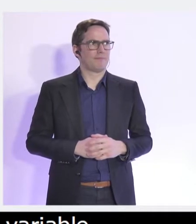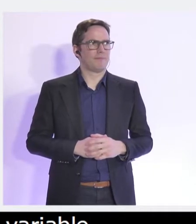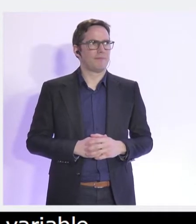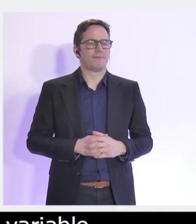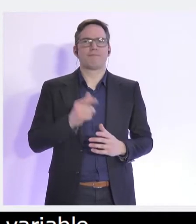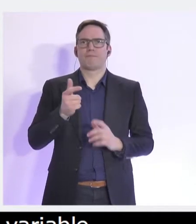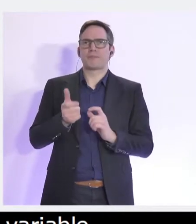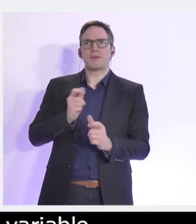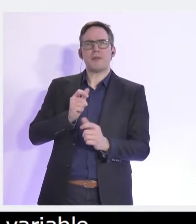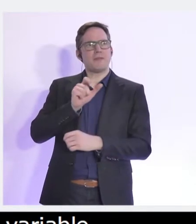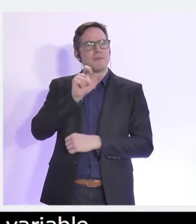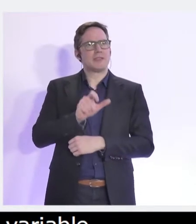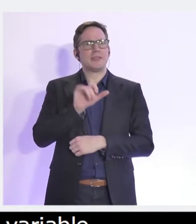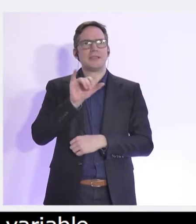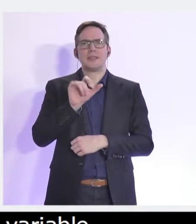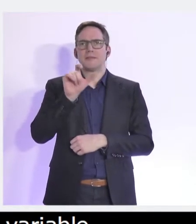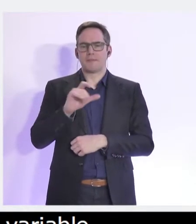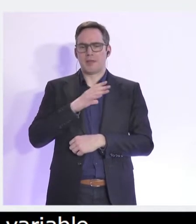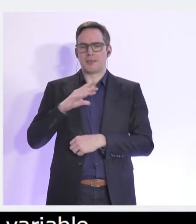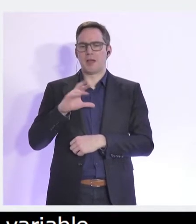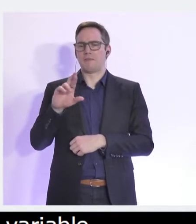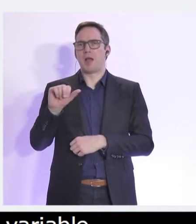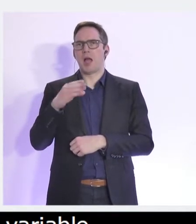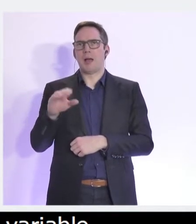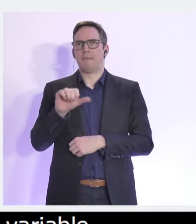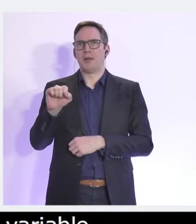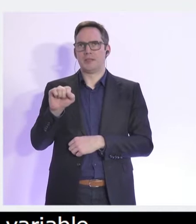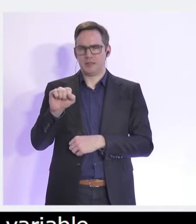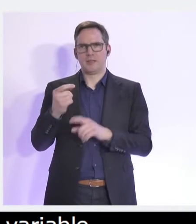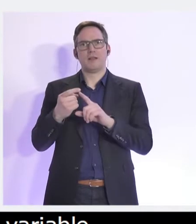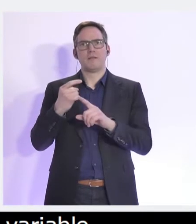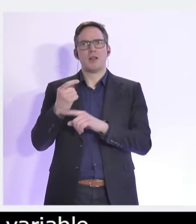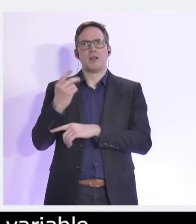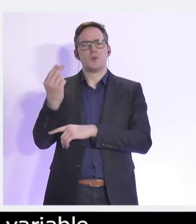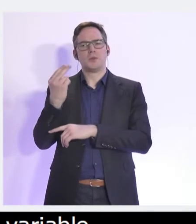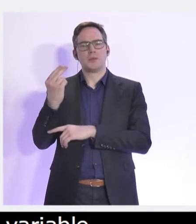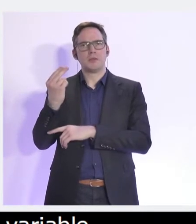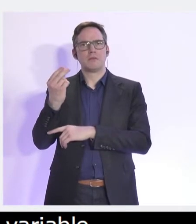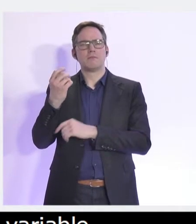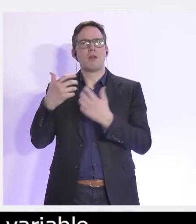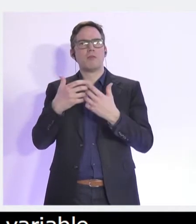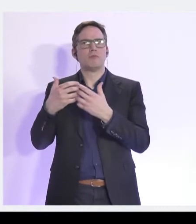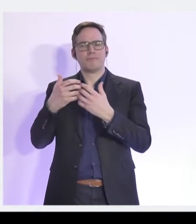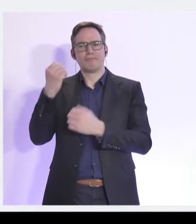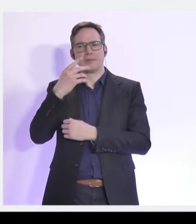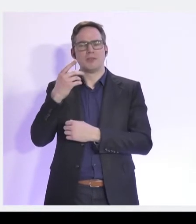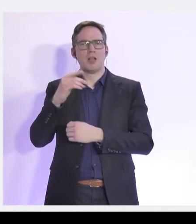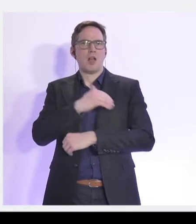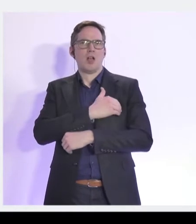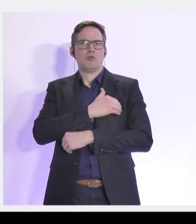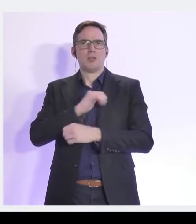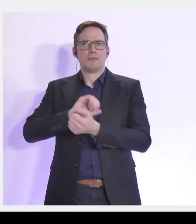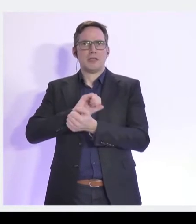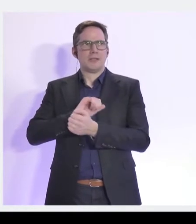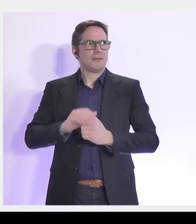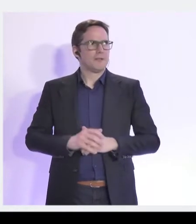Nous passons maintenant à la... So we're going to the question from Mr. Rama from United States Press Agency.